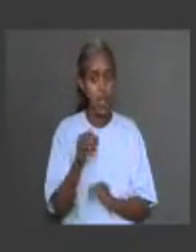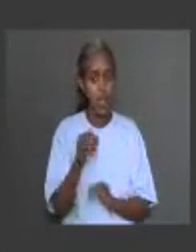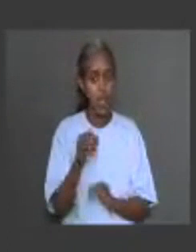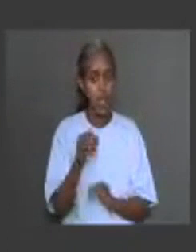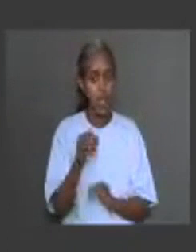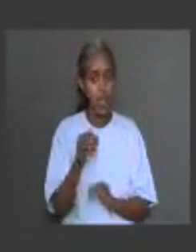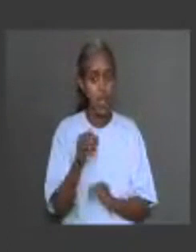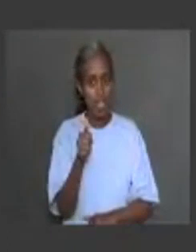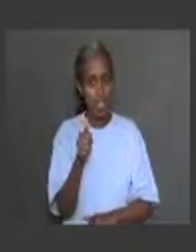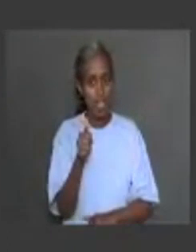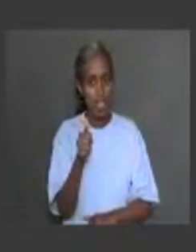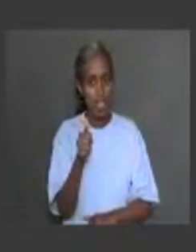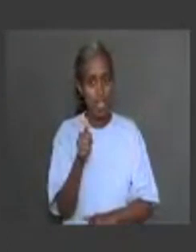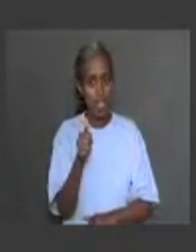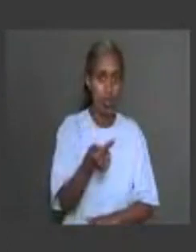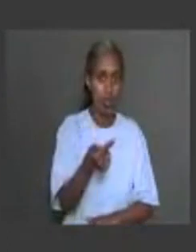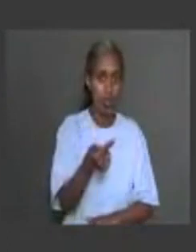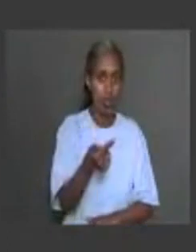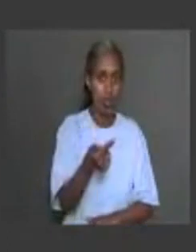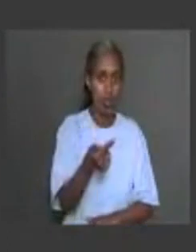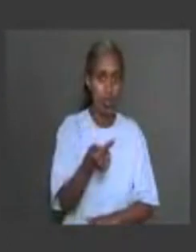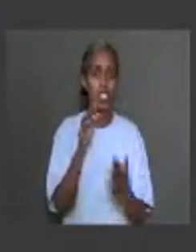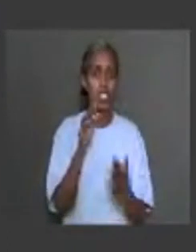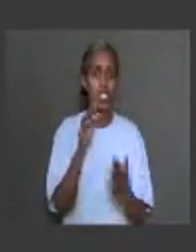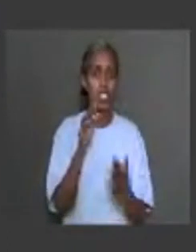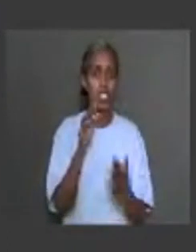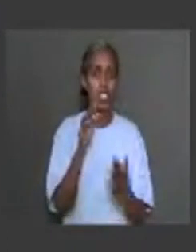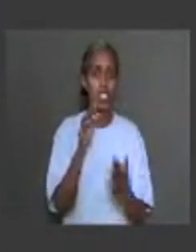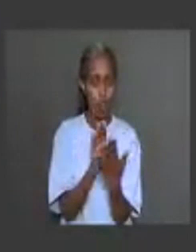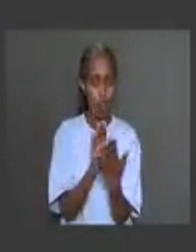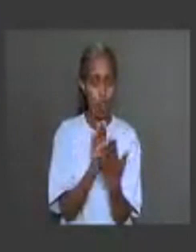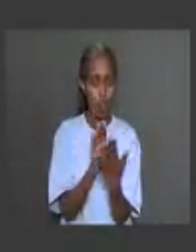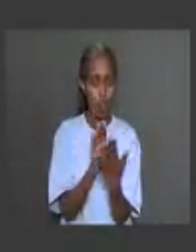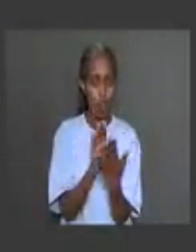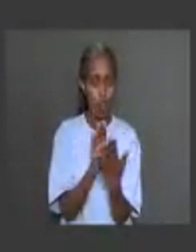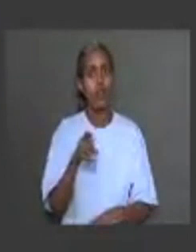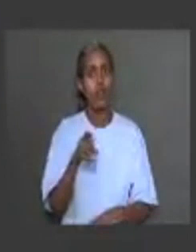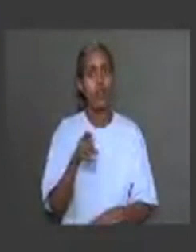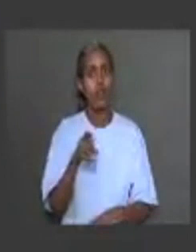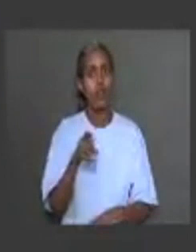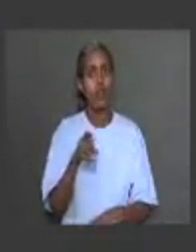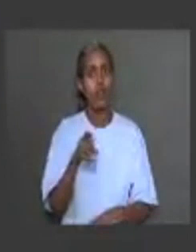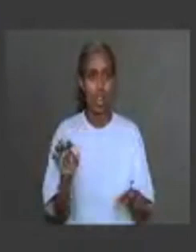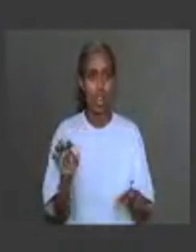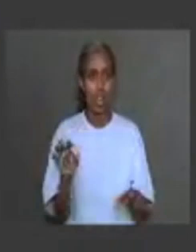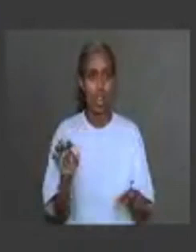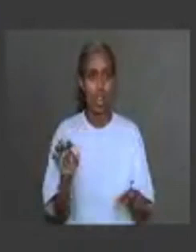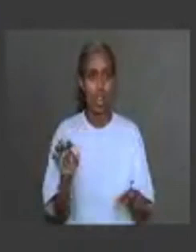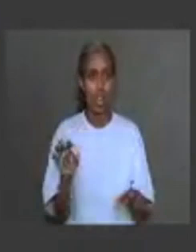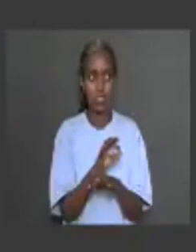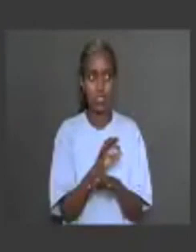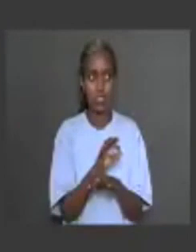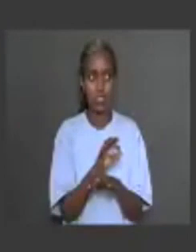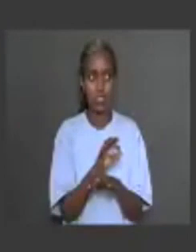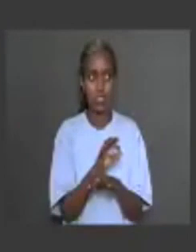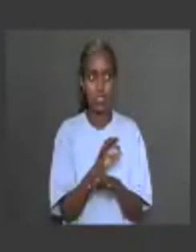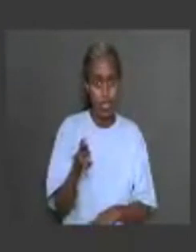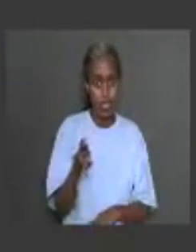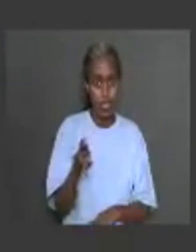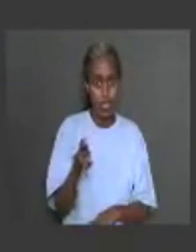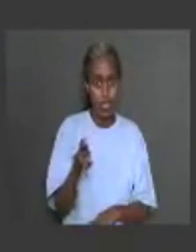are called the coefficients of the polynomial function, or